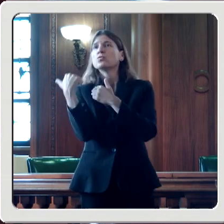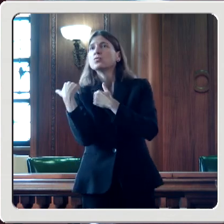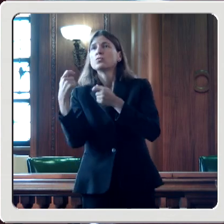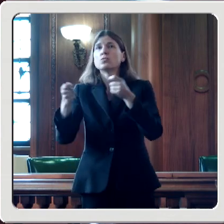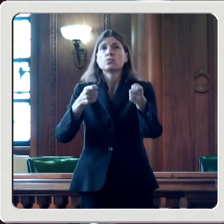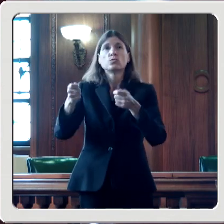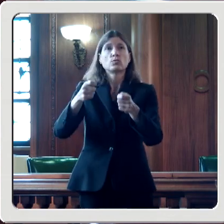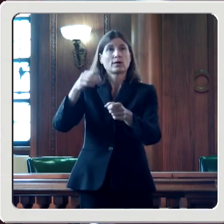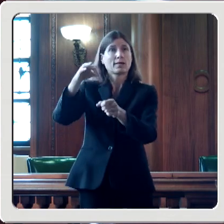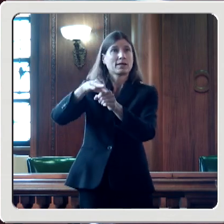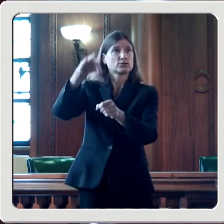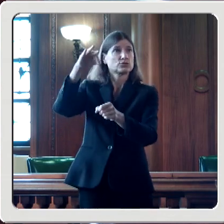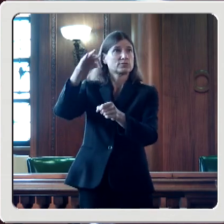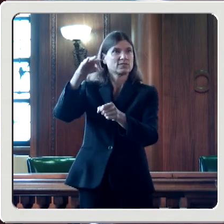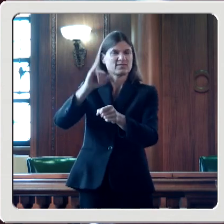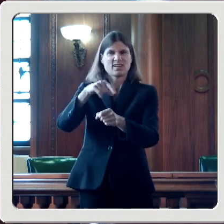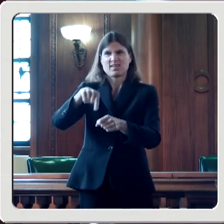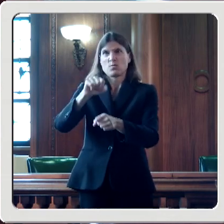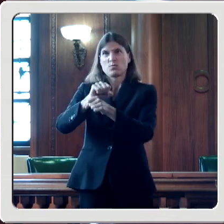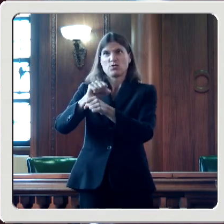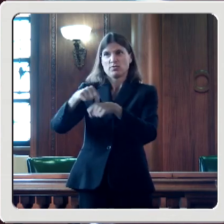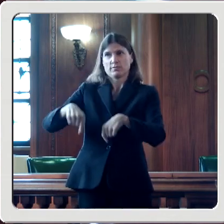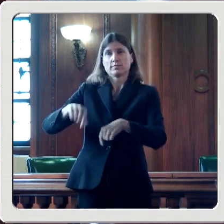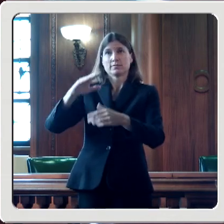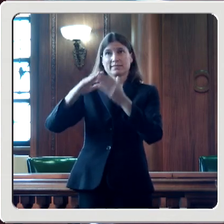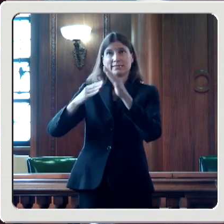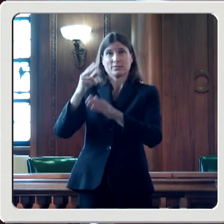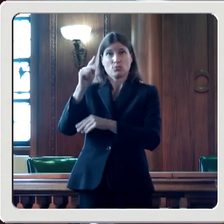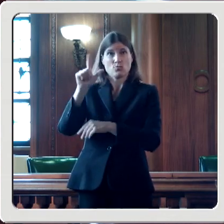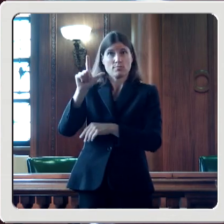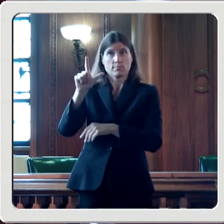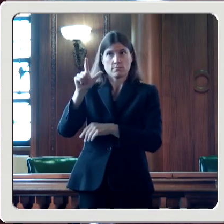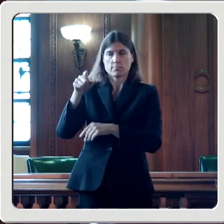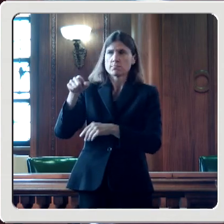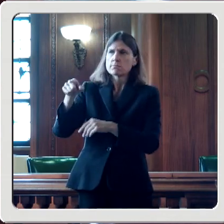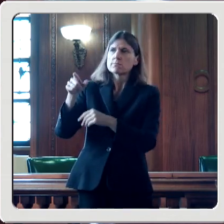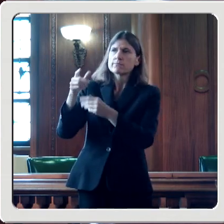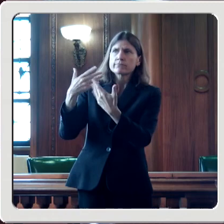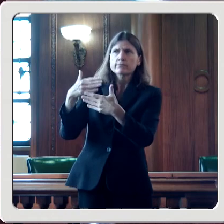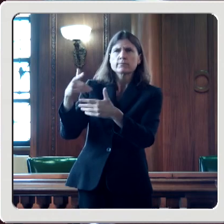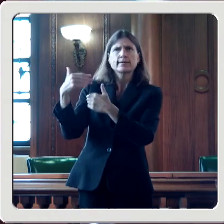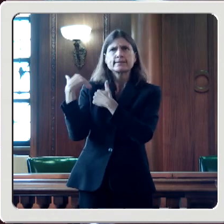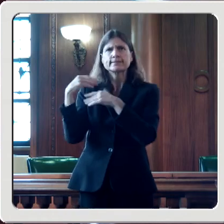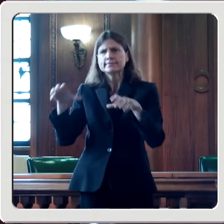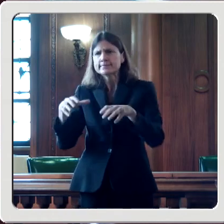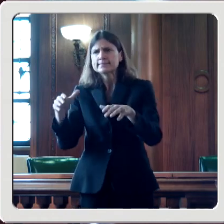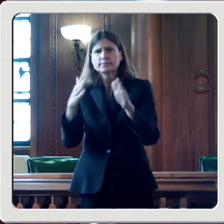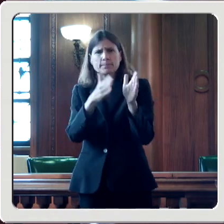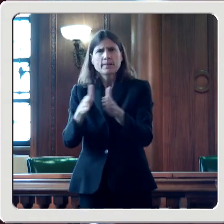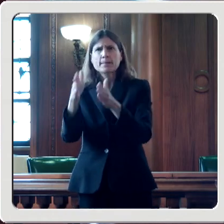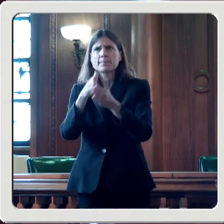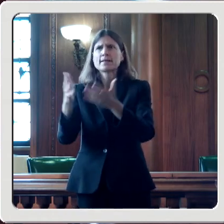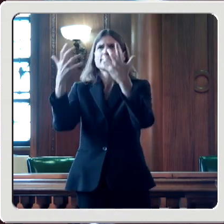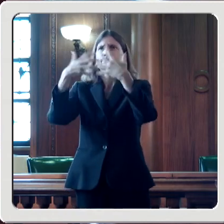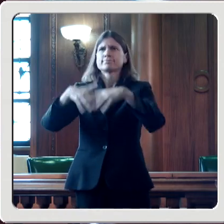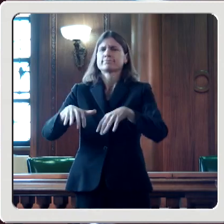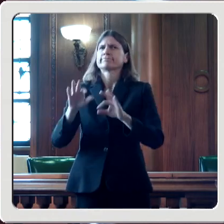really appreciate their efforts very much so.